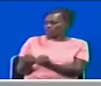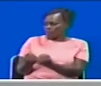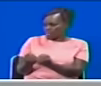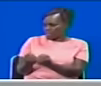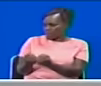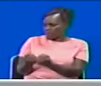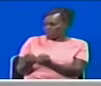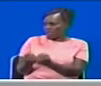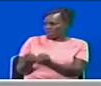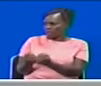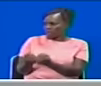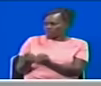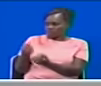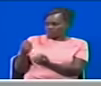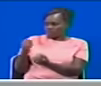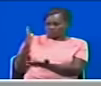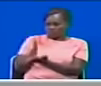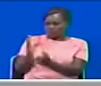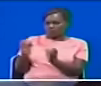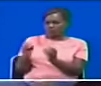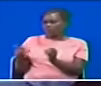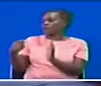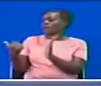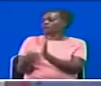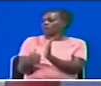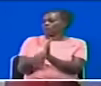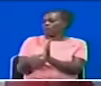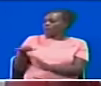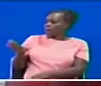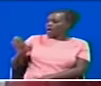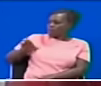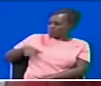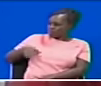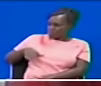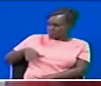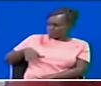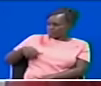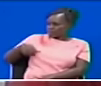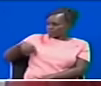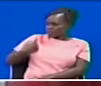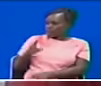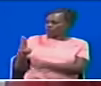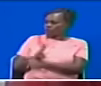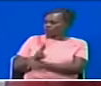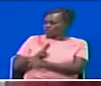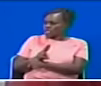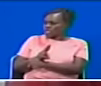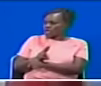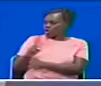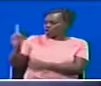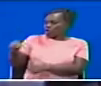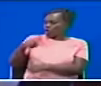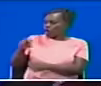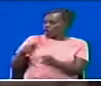there and waits and it isn't too... And that is a problem. Yeah. That we are using the wrong methodology